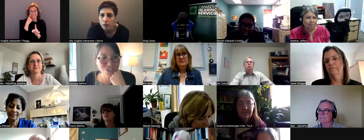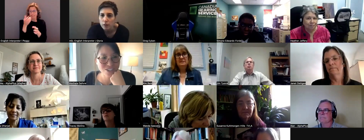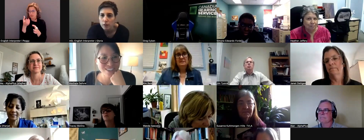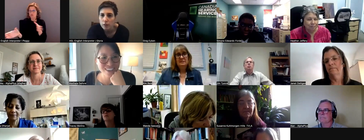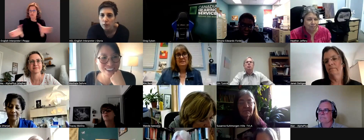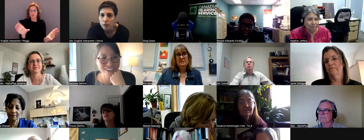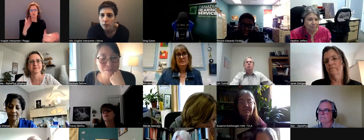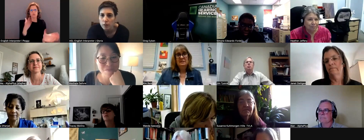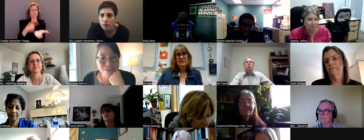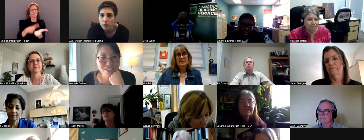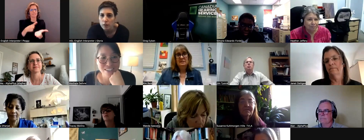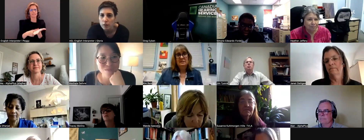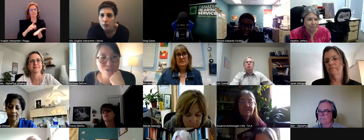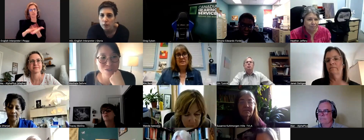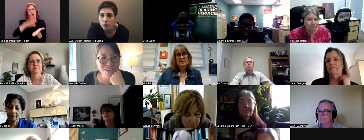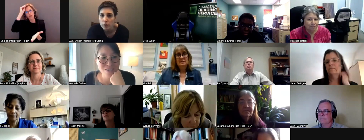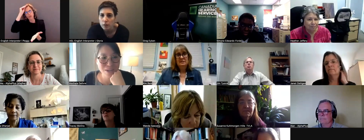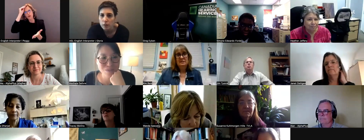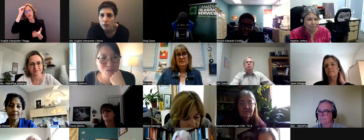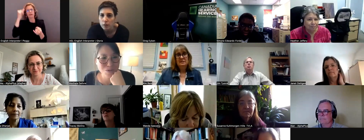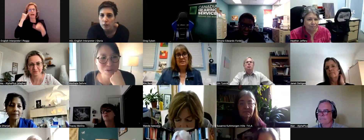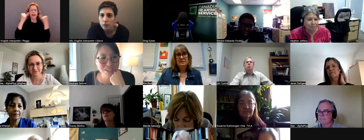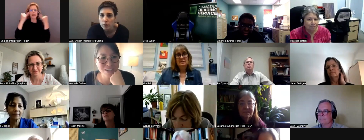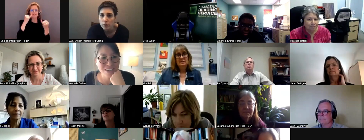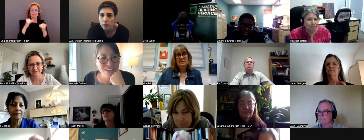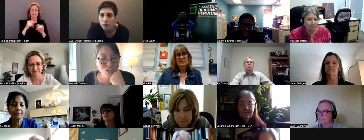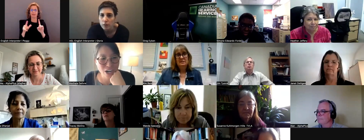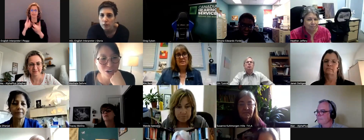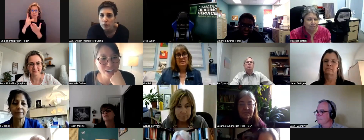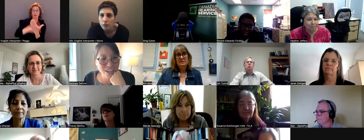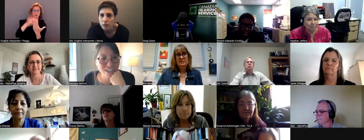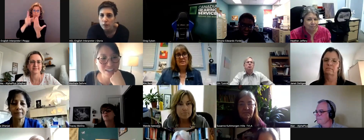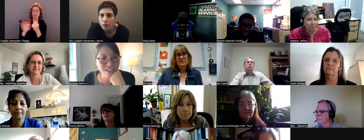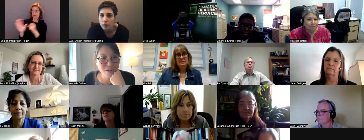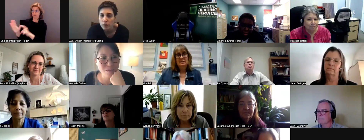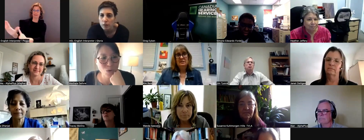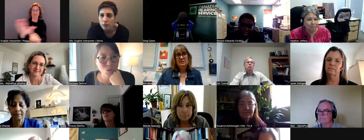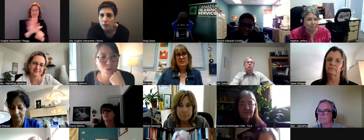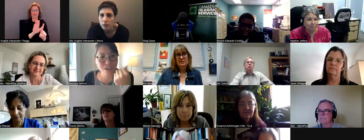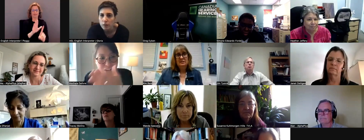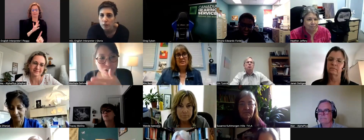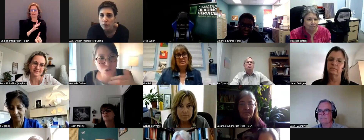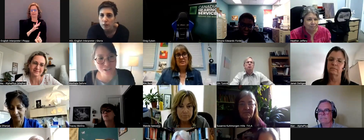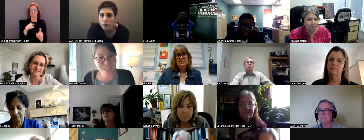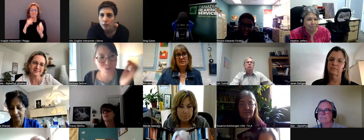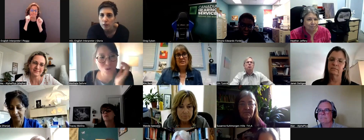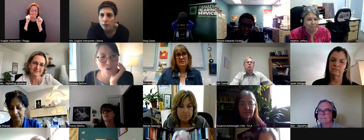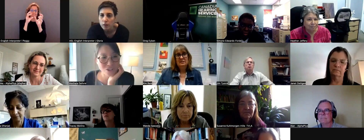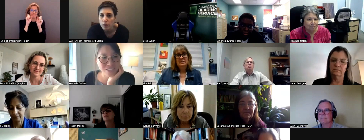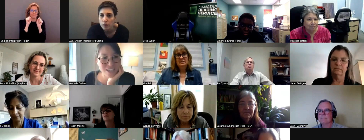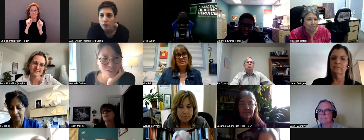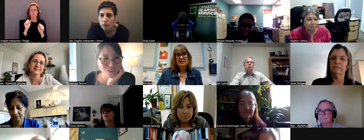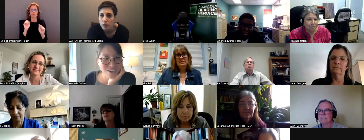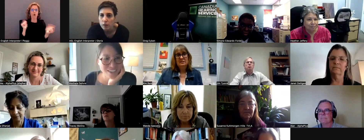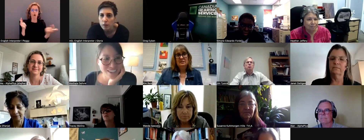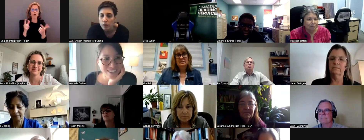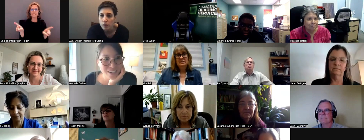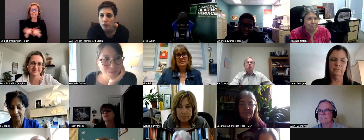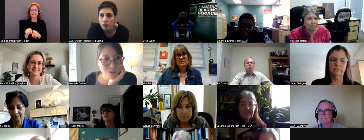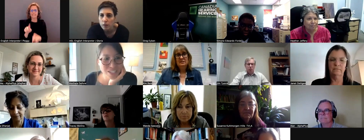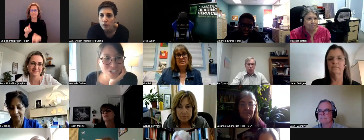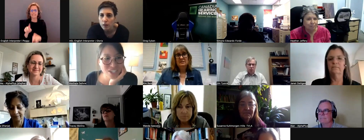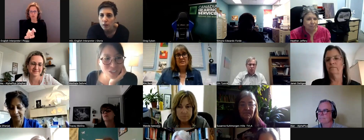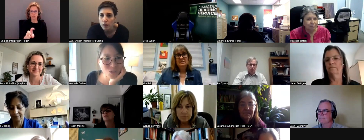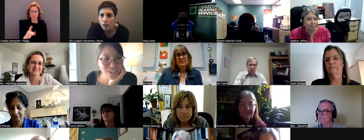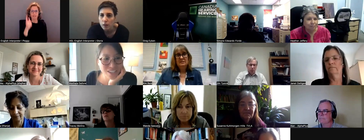So just, yeah, amazing. I'm just amazed by the programs and the sharing and what the kind of journey that we're all on together